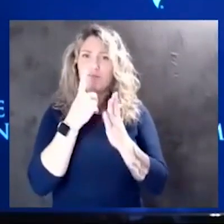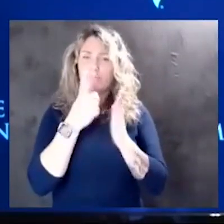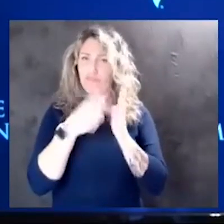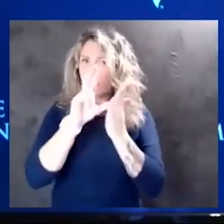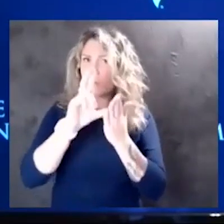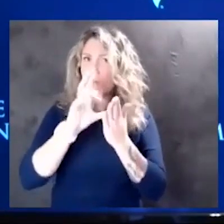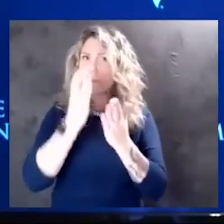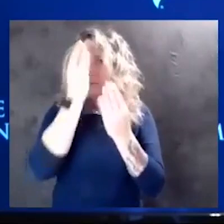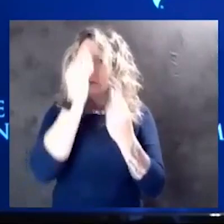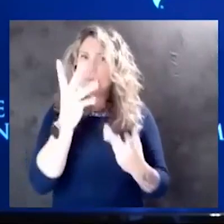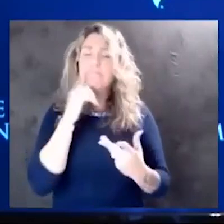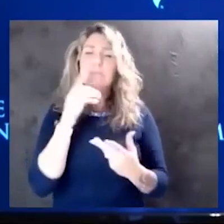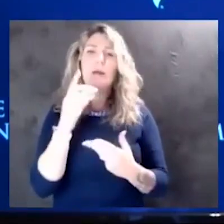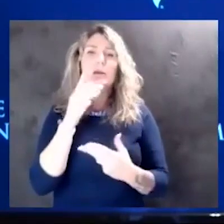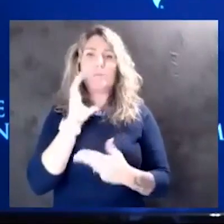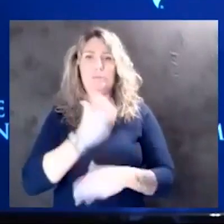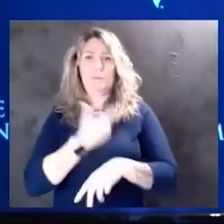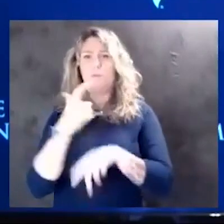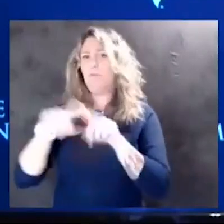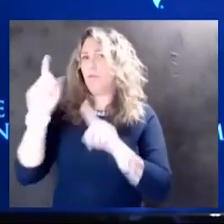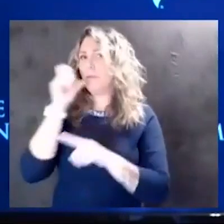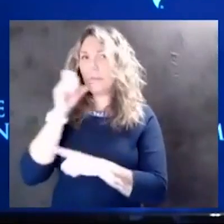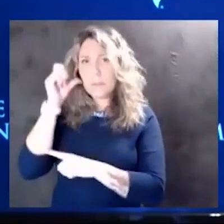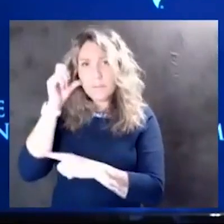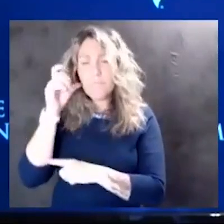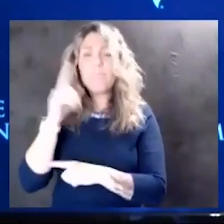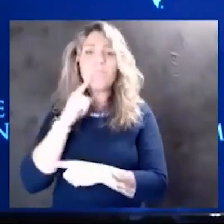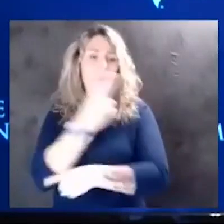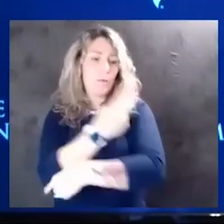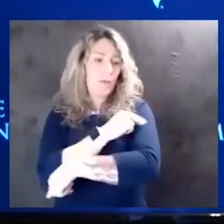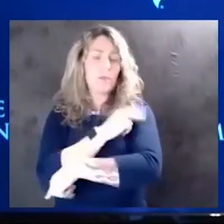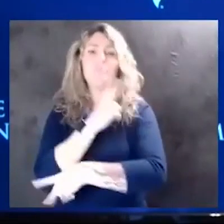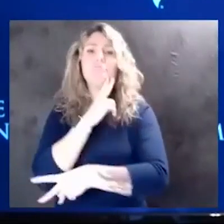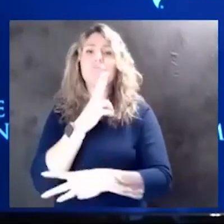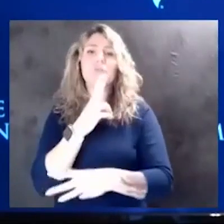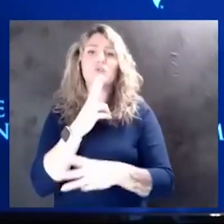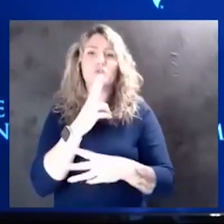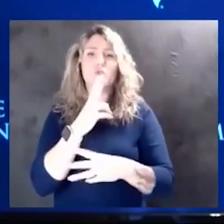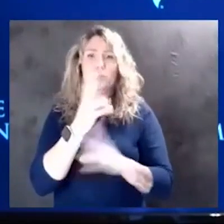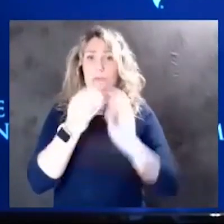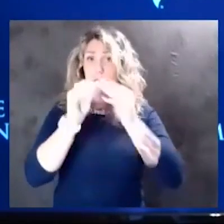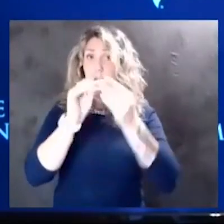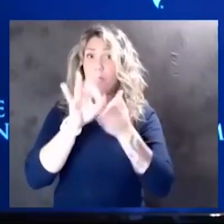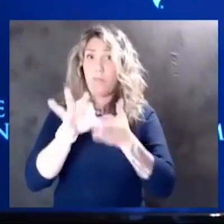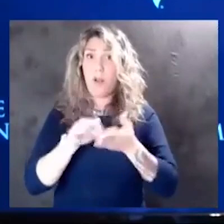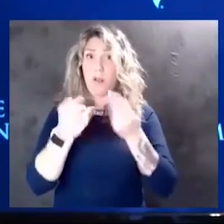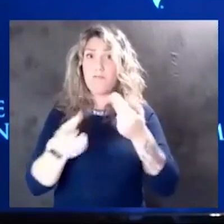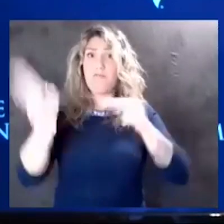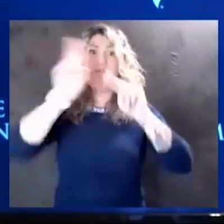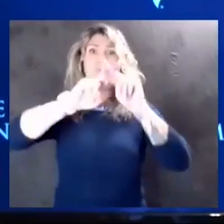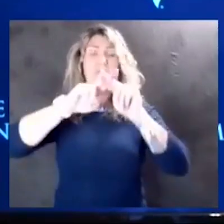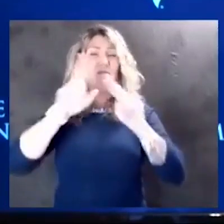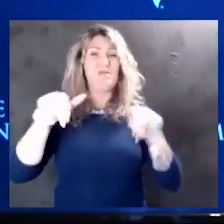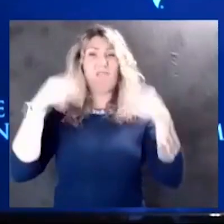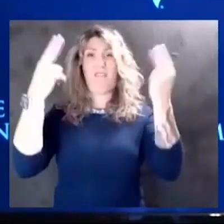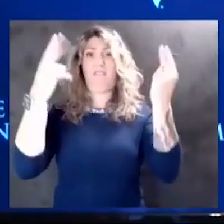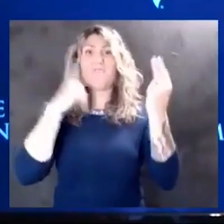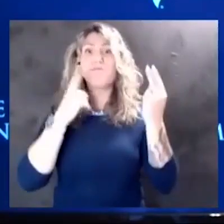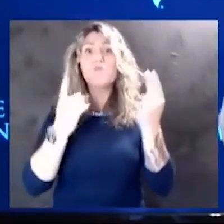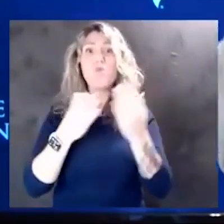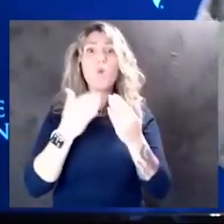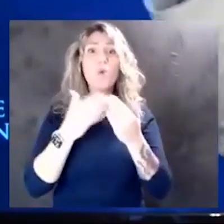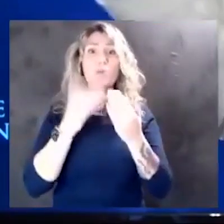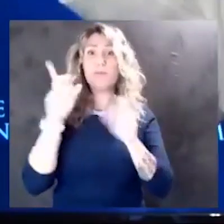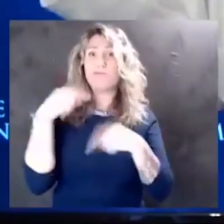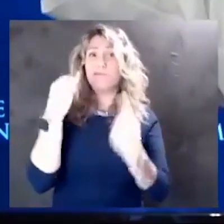call yesterday, the hospitalization numbers across the community for COVID-19 are up as high as they have been almost since the January start. I mean, it's